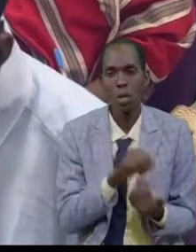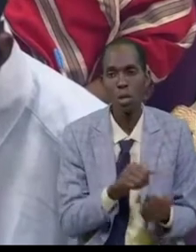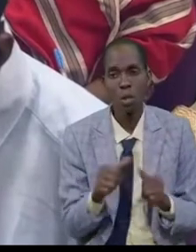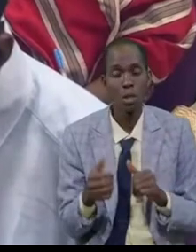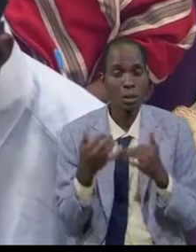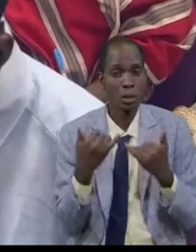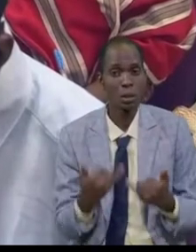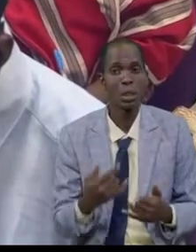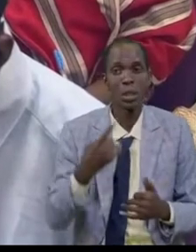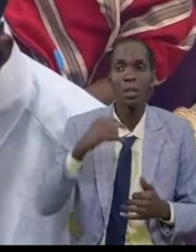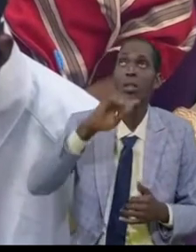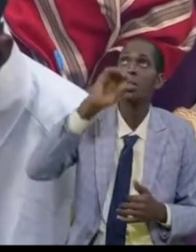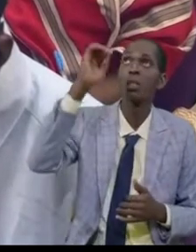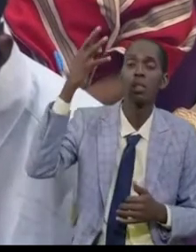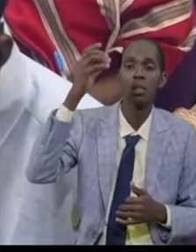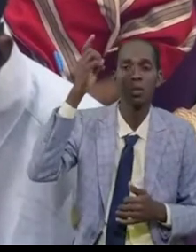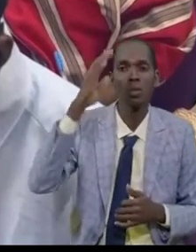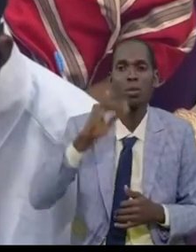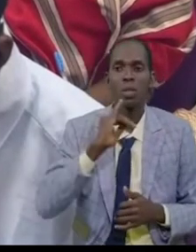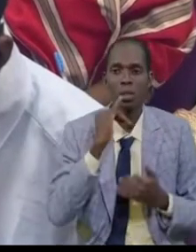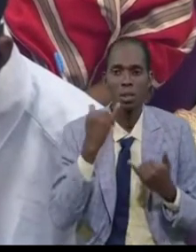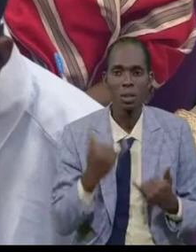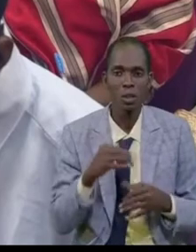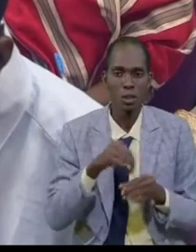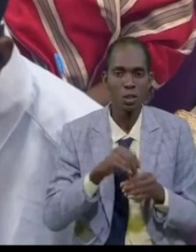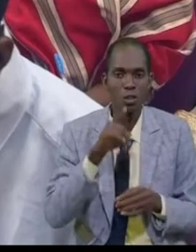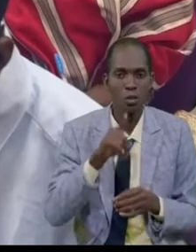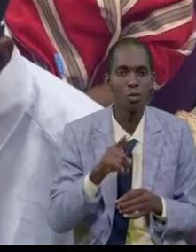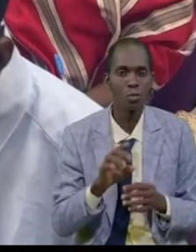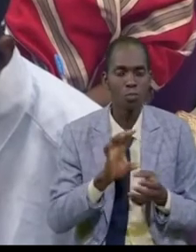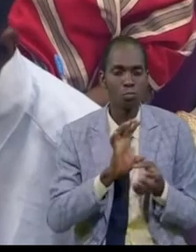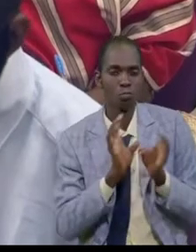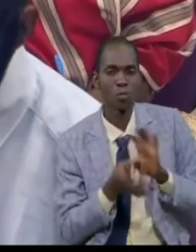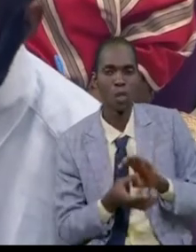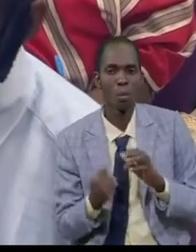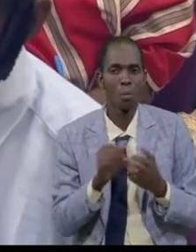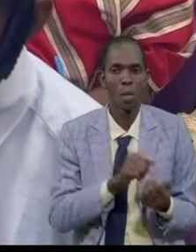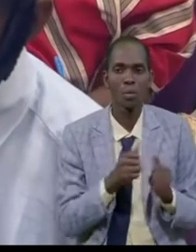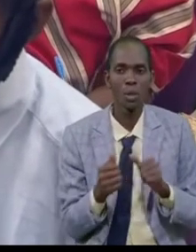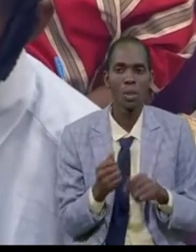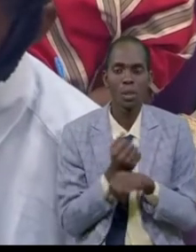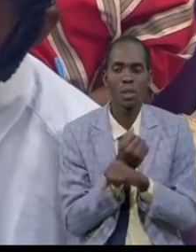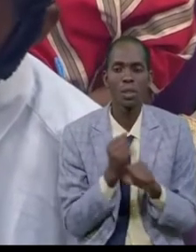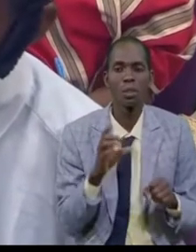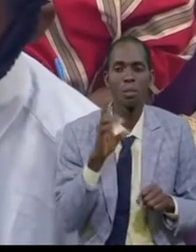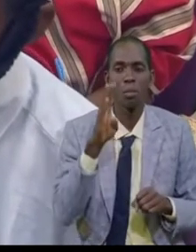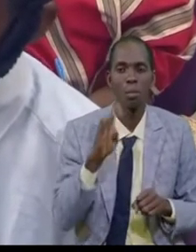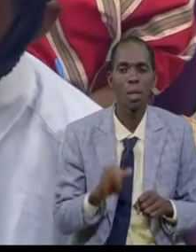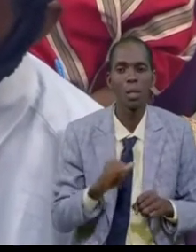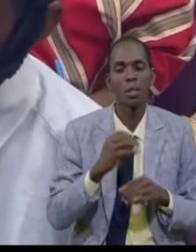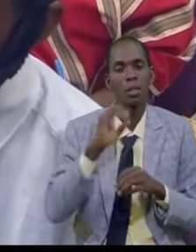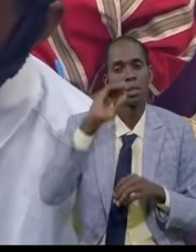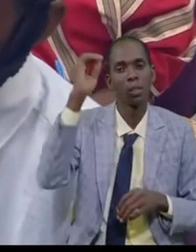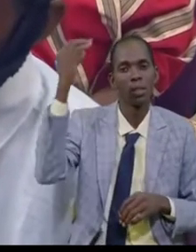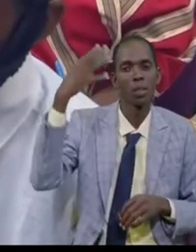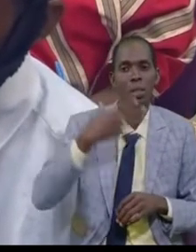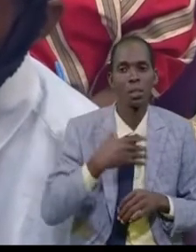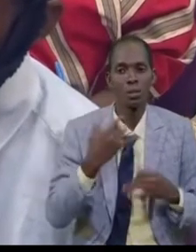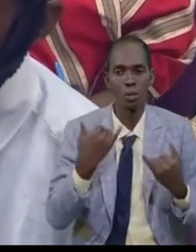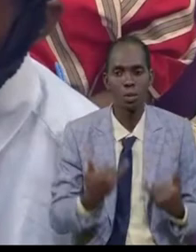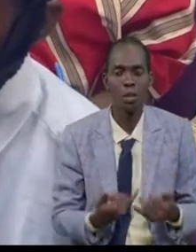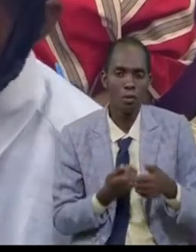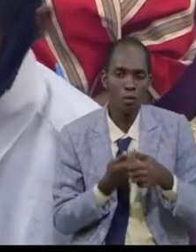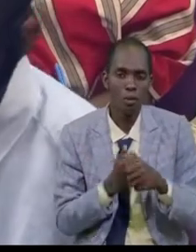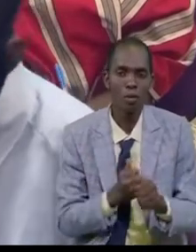now in you, converted, baptized, and saved by grace. And now you walk in newness of